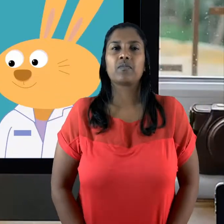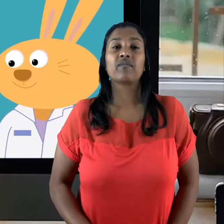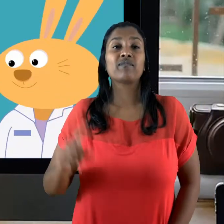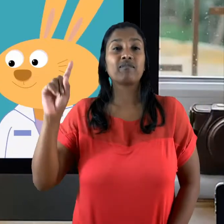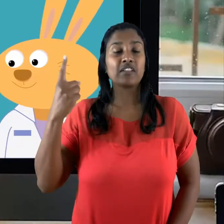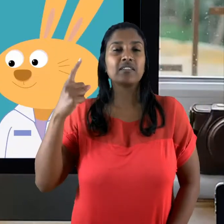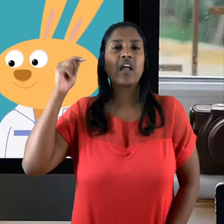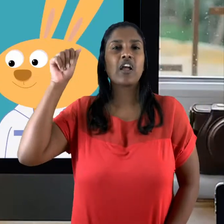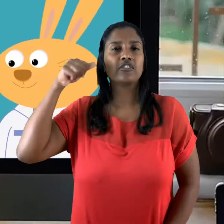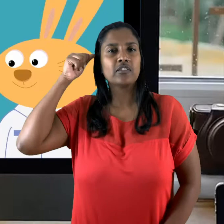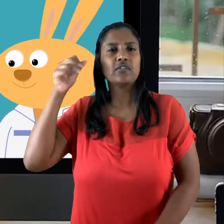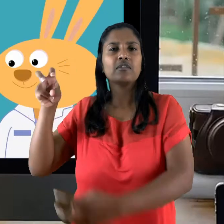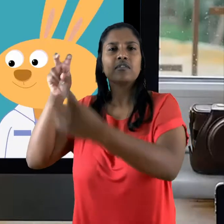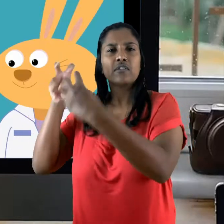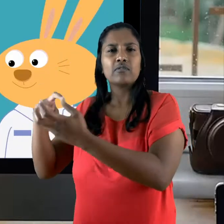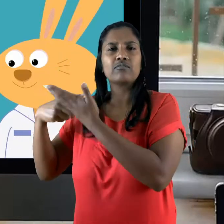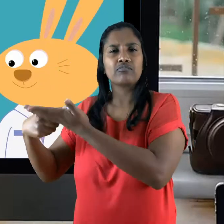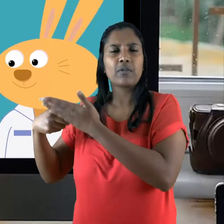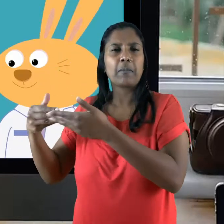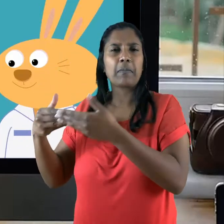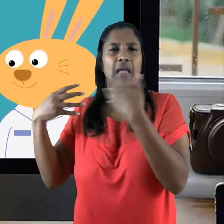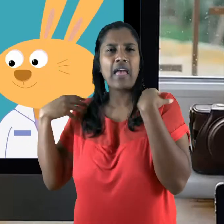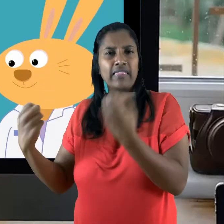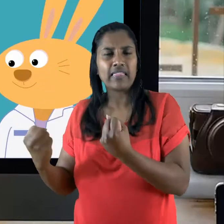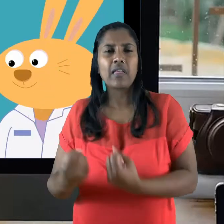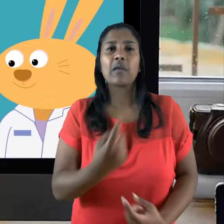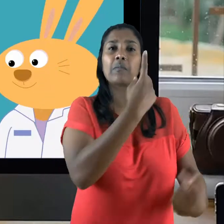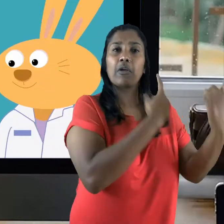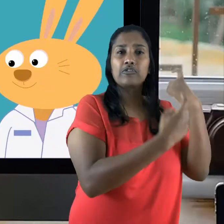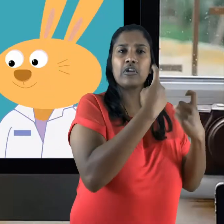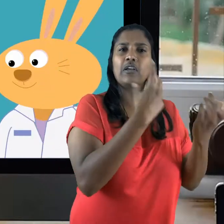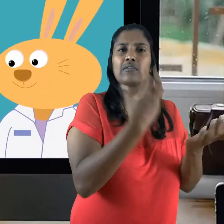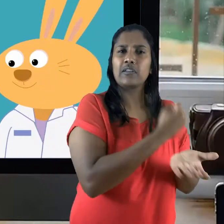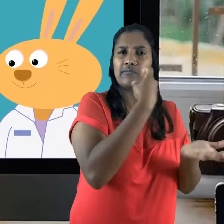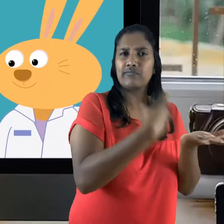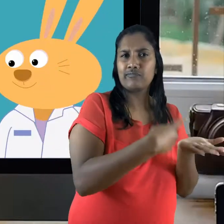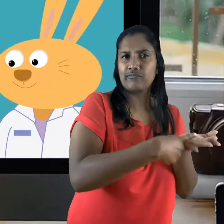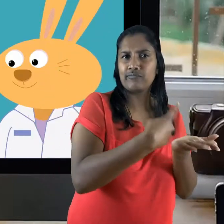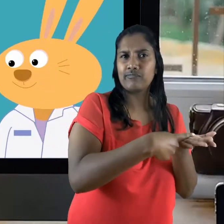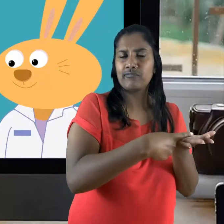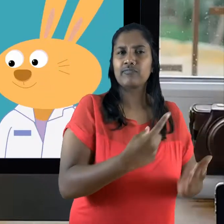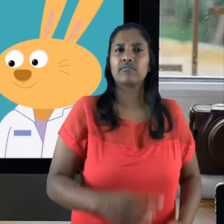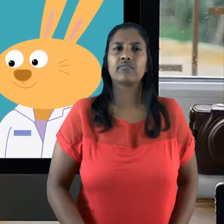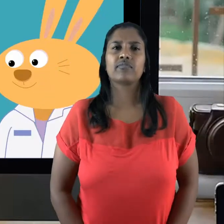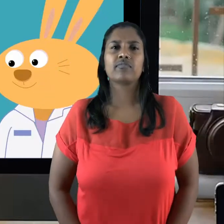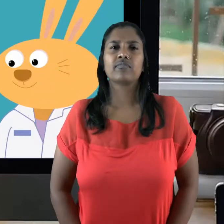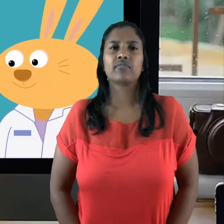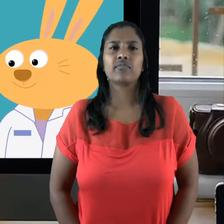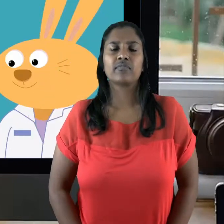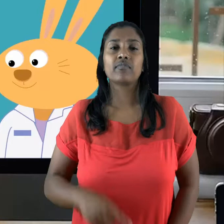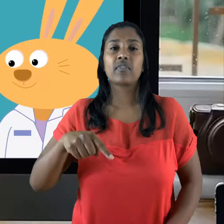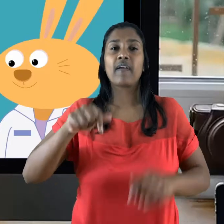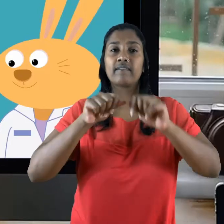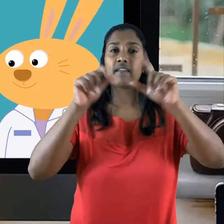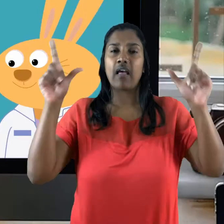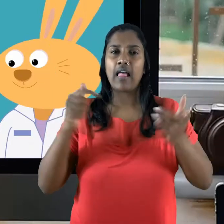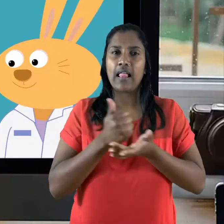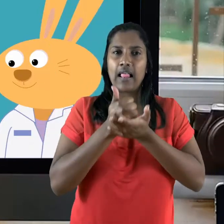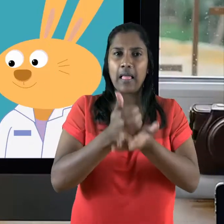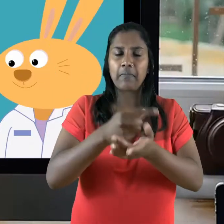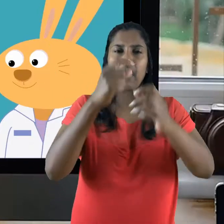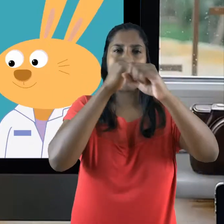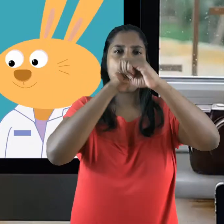baby's health and also answer any questions you might have. This video will help you to get ready to make the most of this very